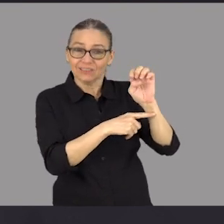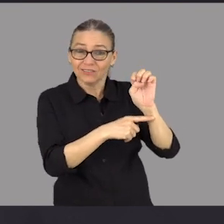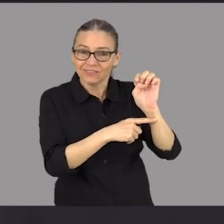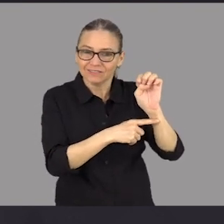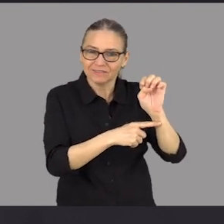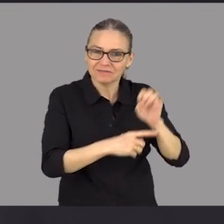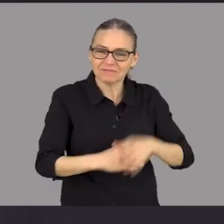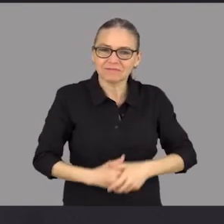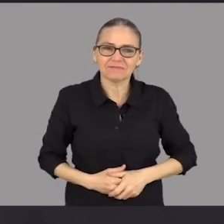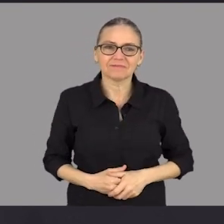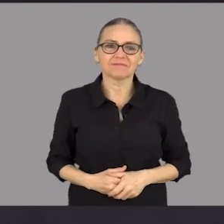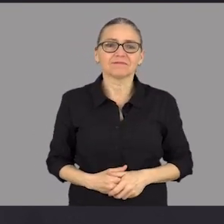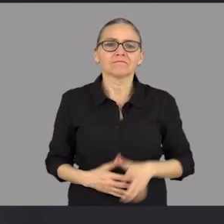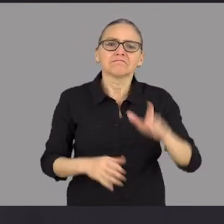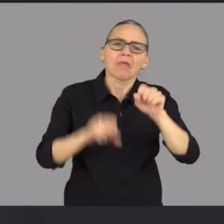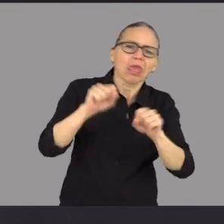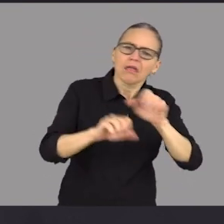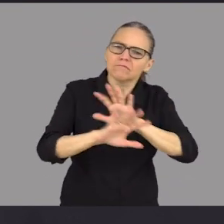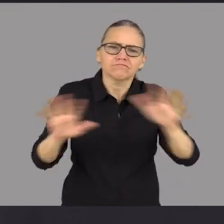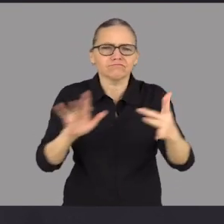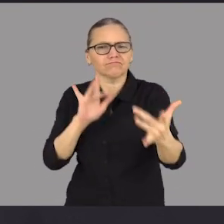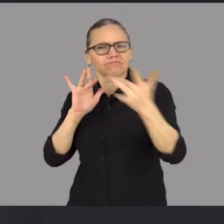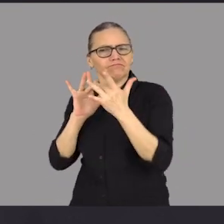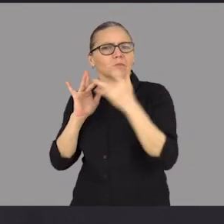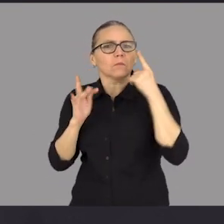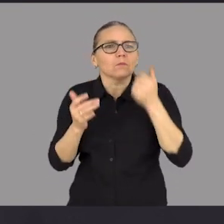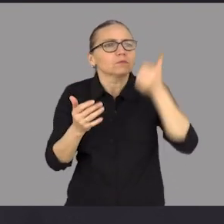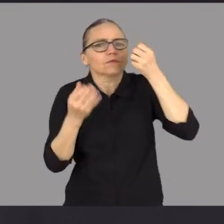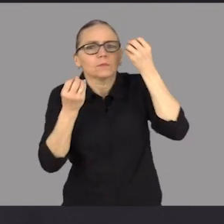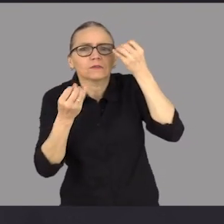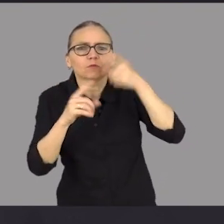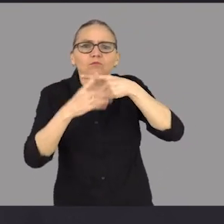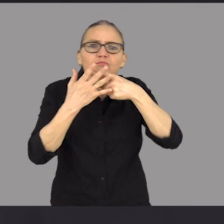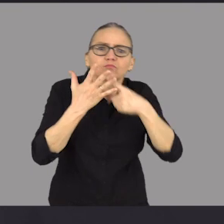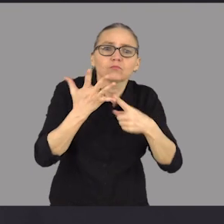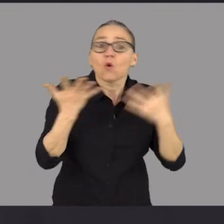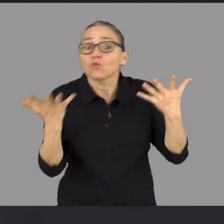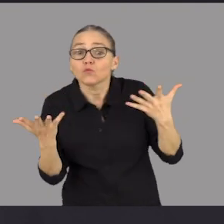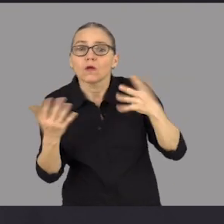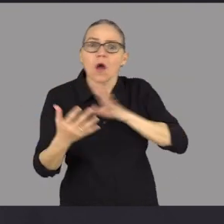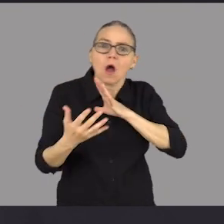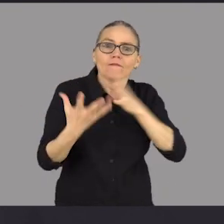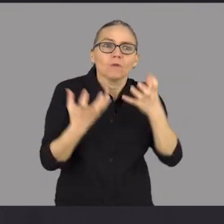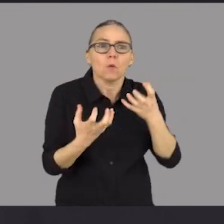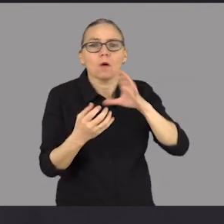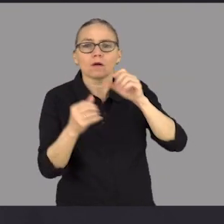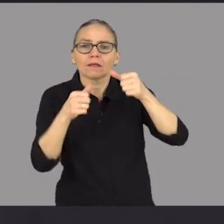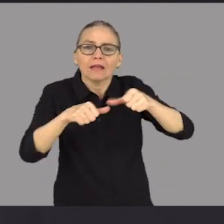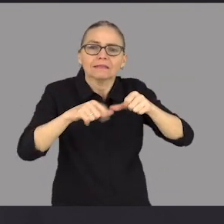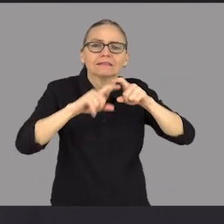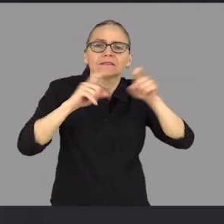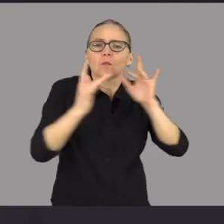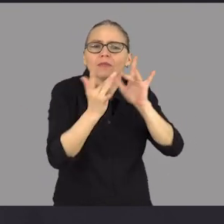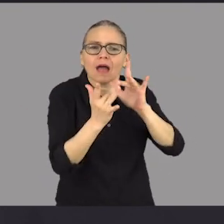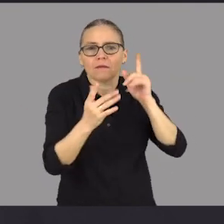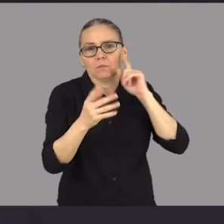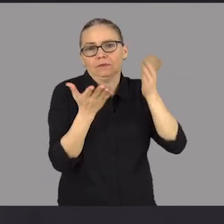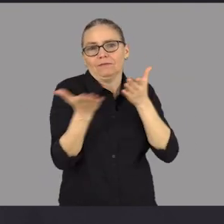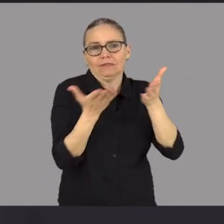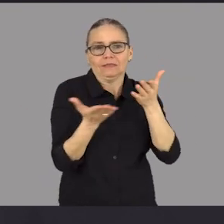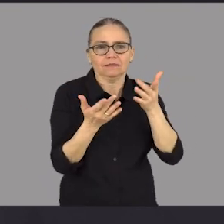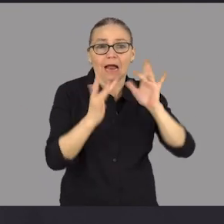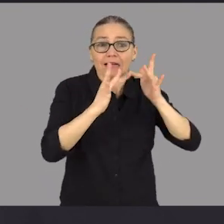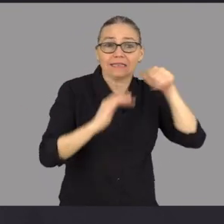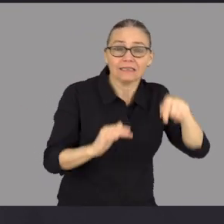service providers across Canada that are members of CASE, Canadian Association for Supported Employment.